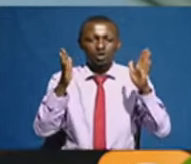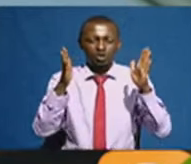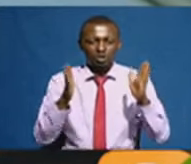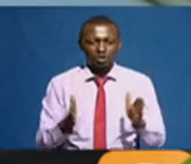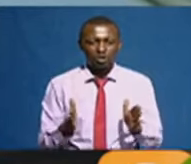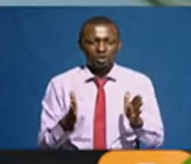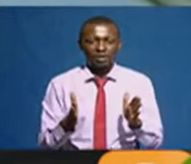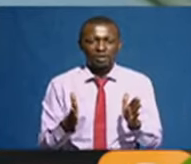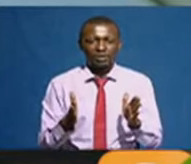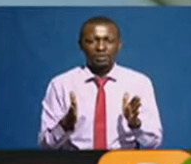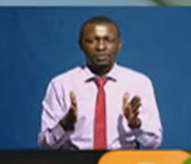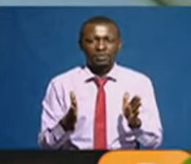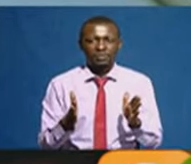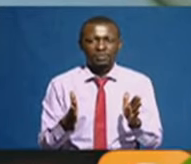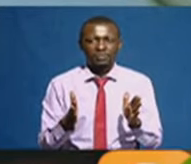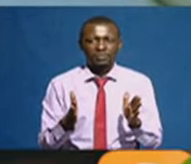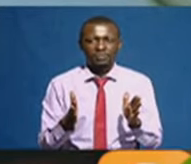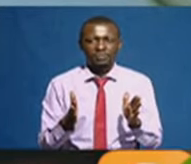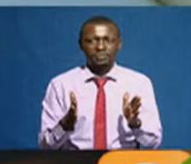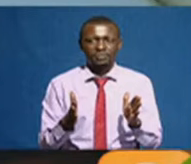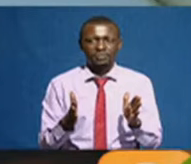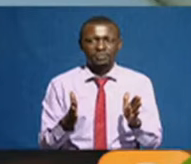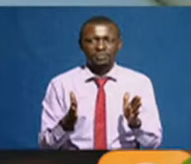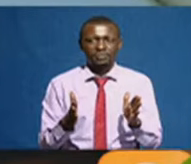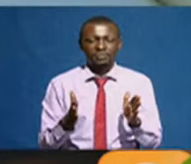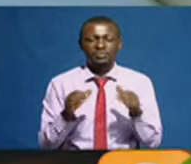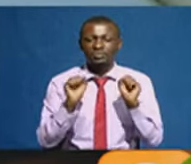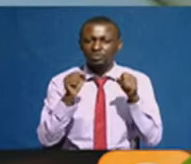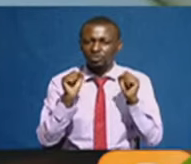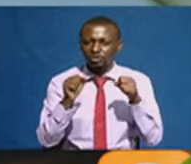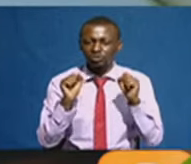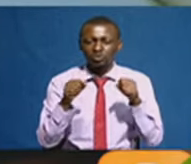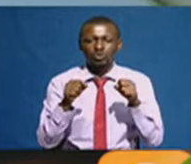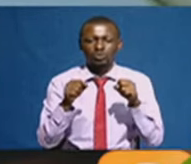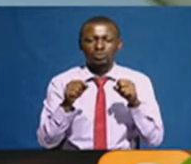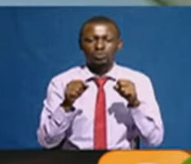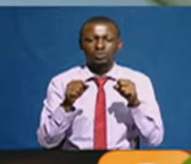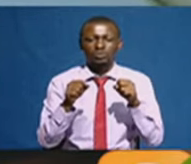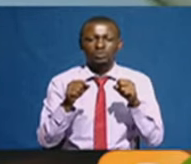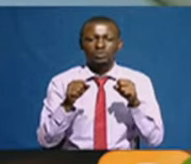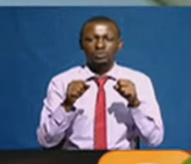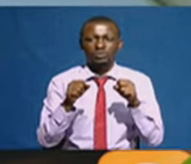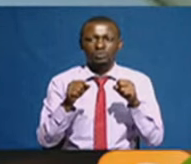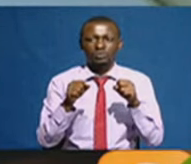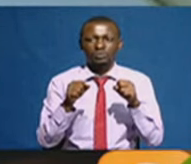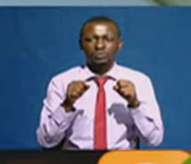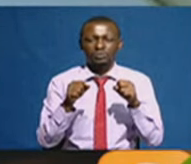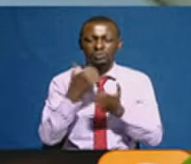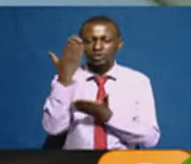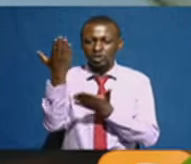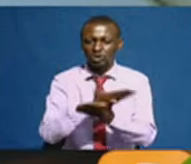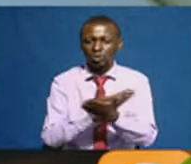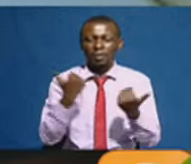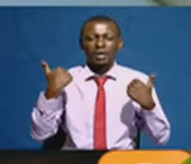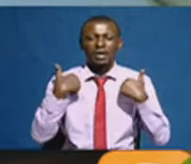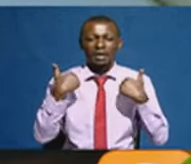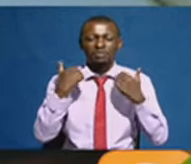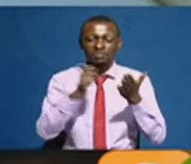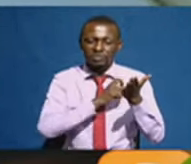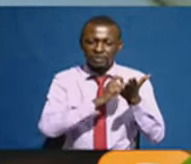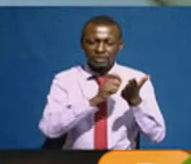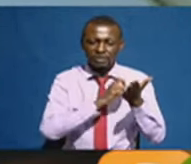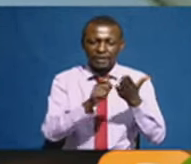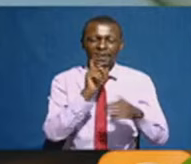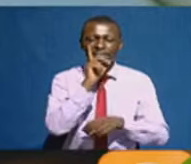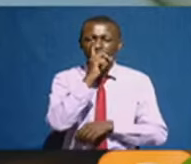a higher moral pedestal than the government, because it's simply about a document that you signed, you